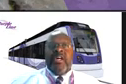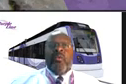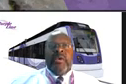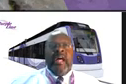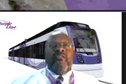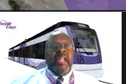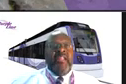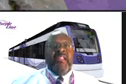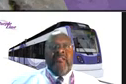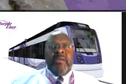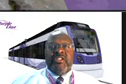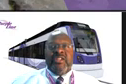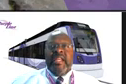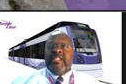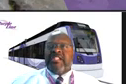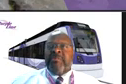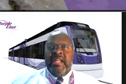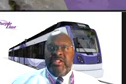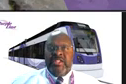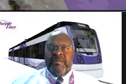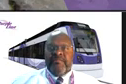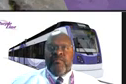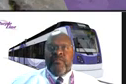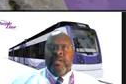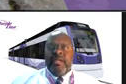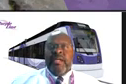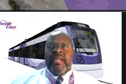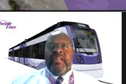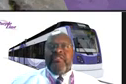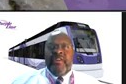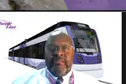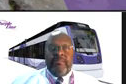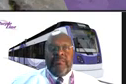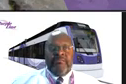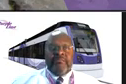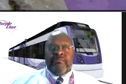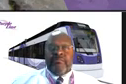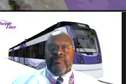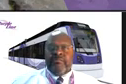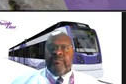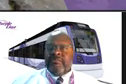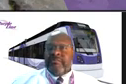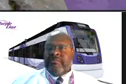Solutions, will now relay that information in Spanish. Catherine.